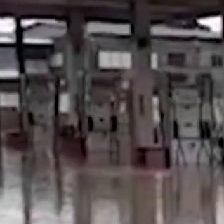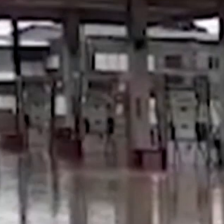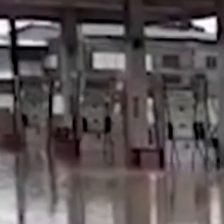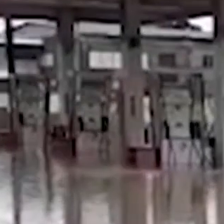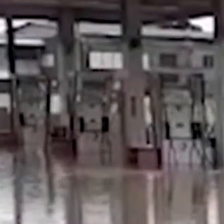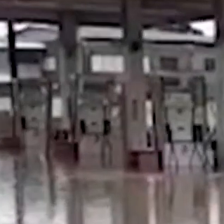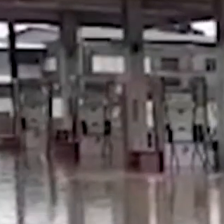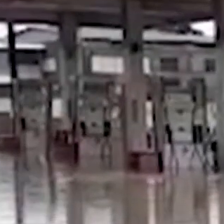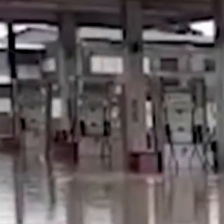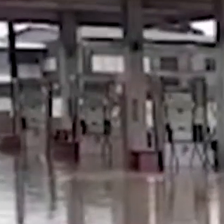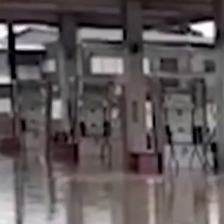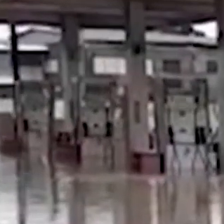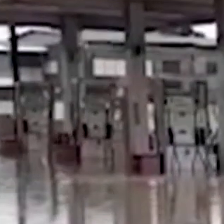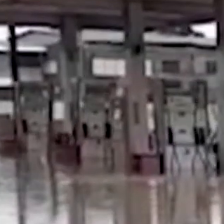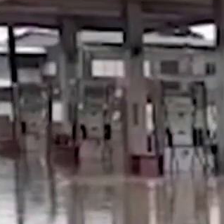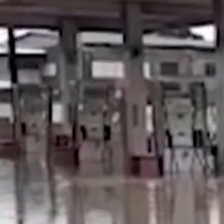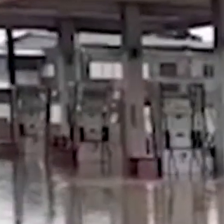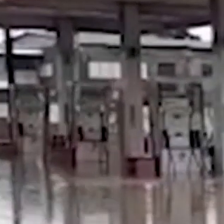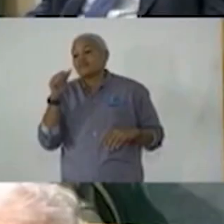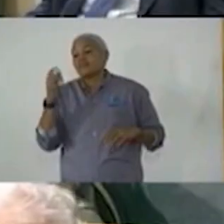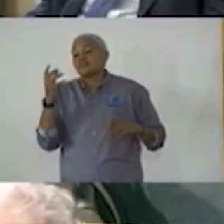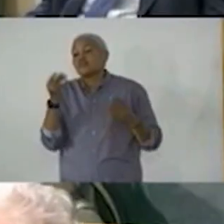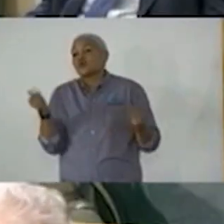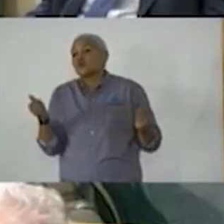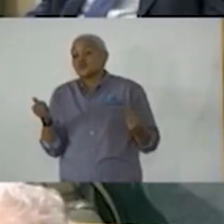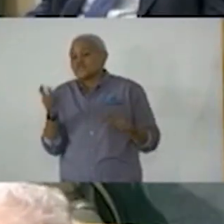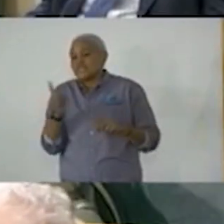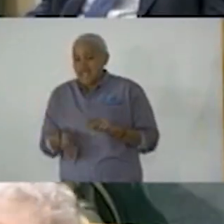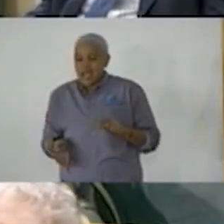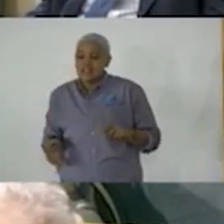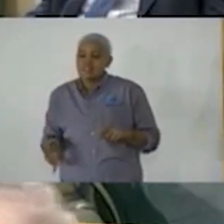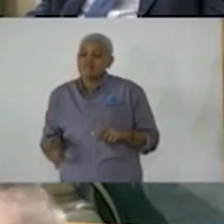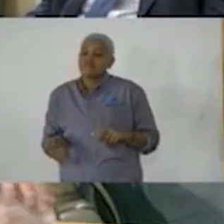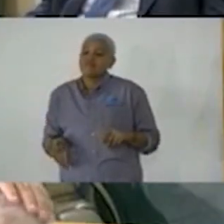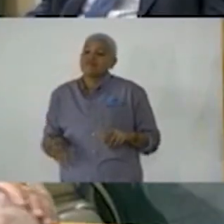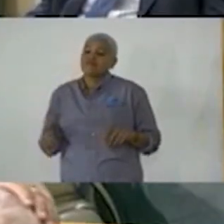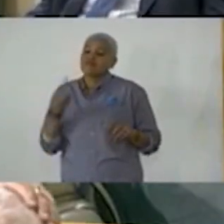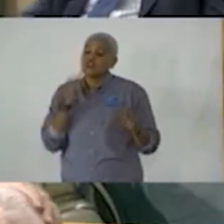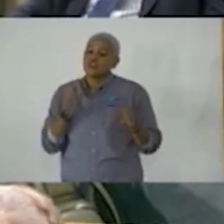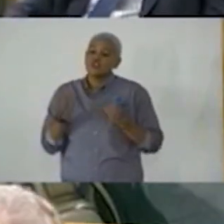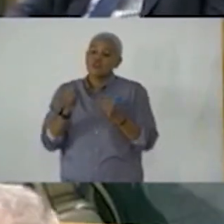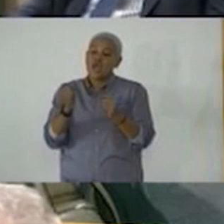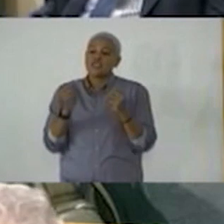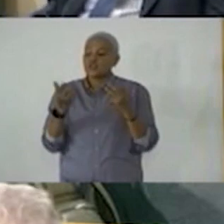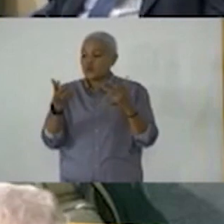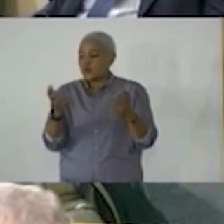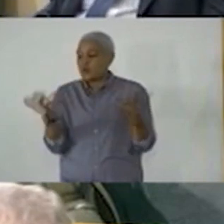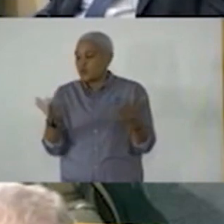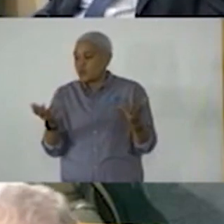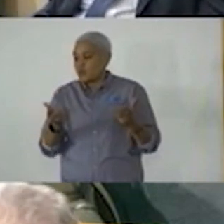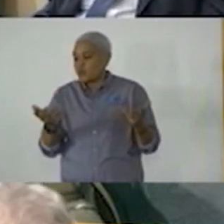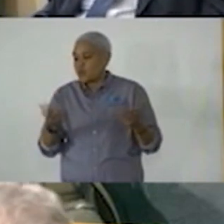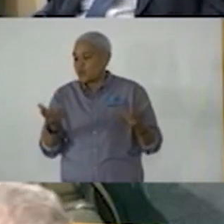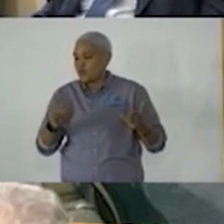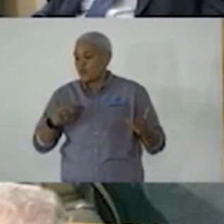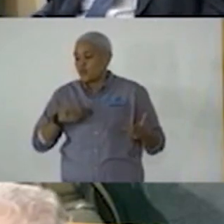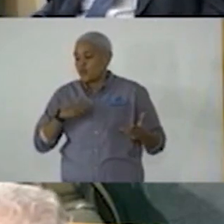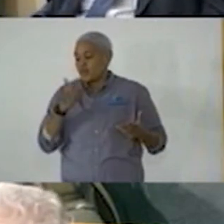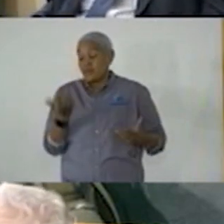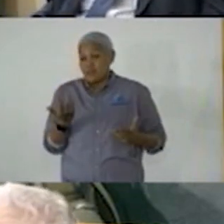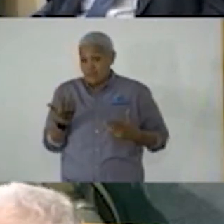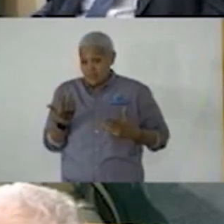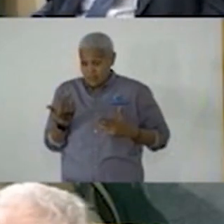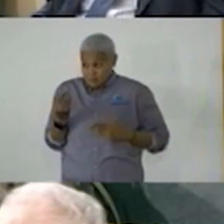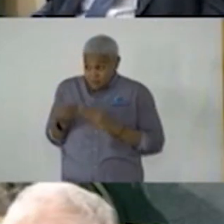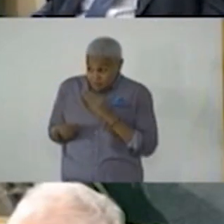forward following the completion of a drainage study. The strategy is that as we build